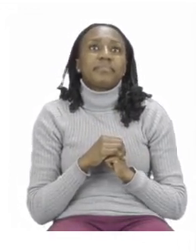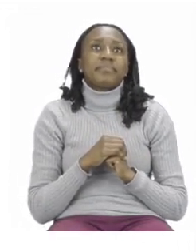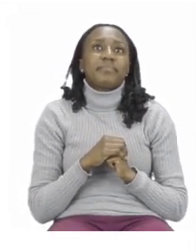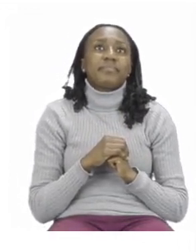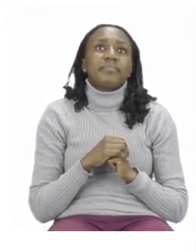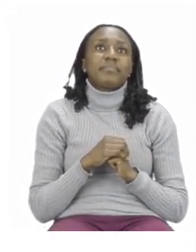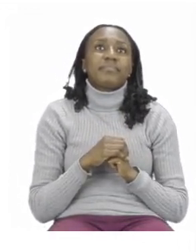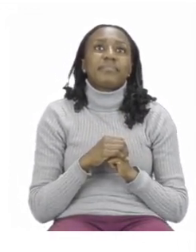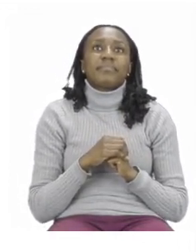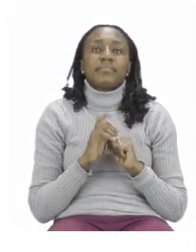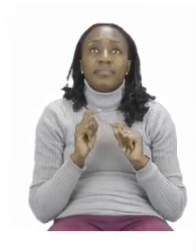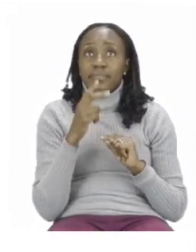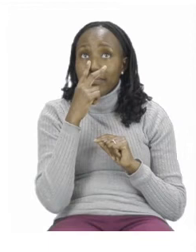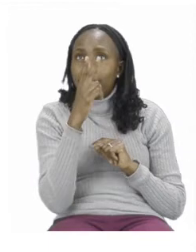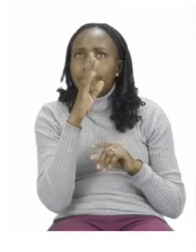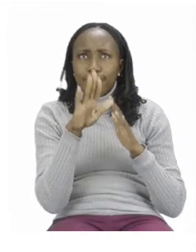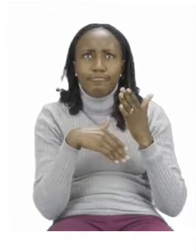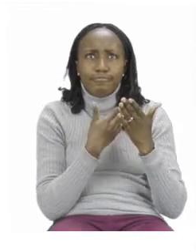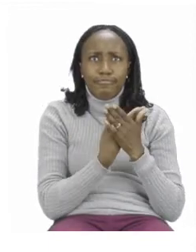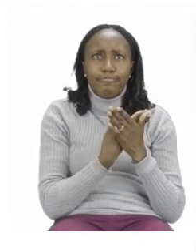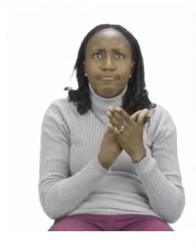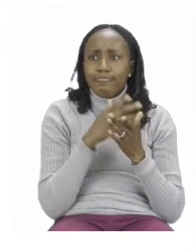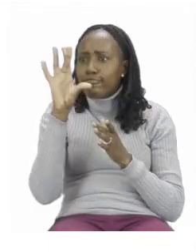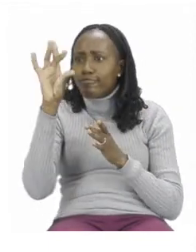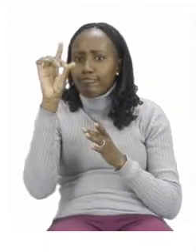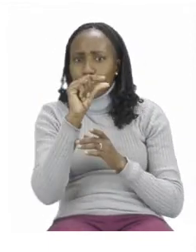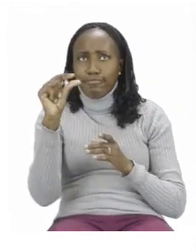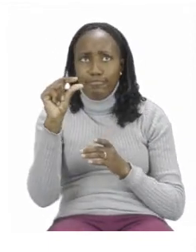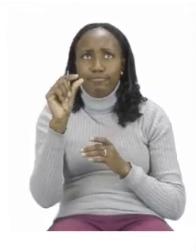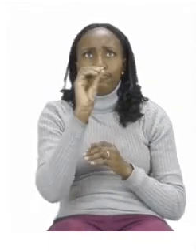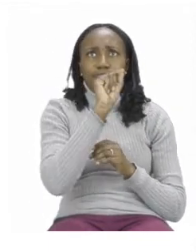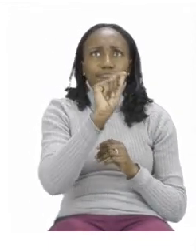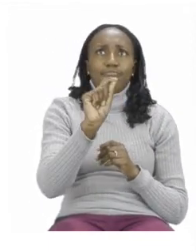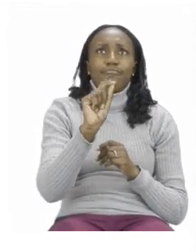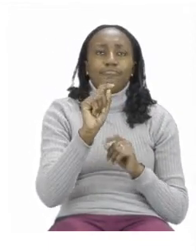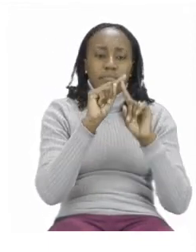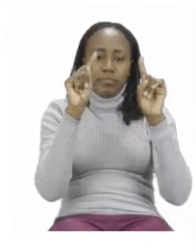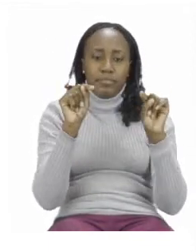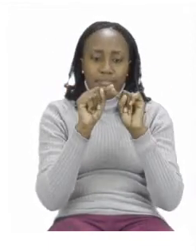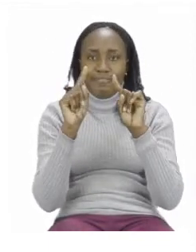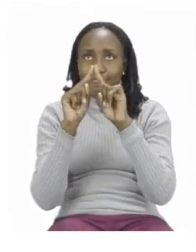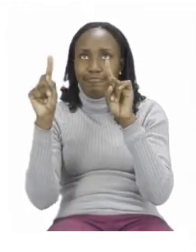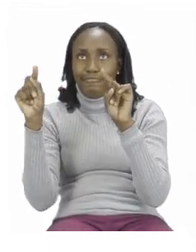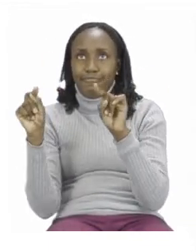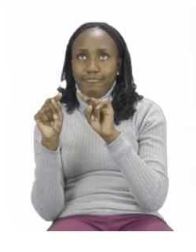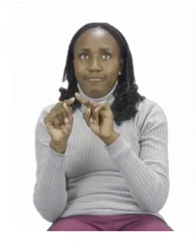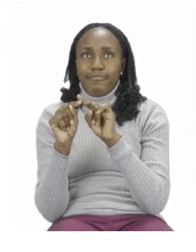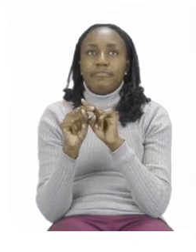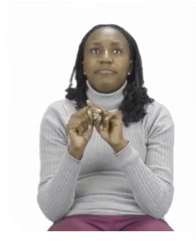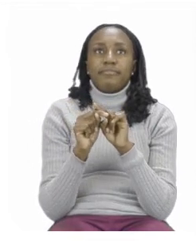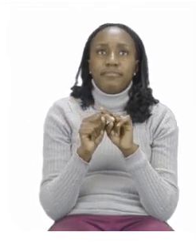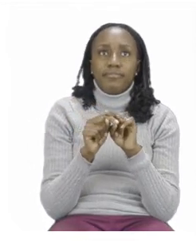to be our job to look at the pictures and then label the animals in the boxes that we can see.